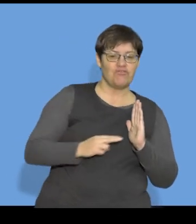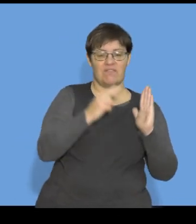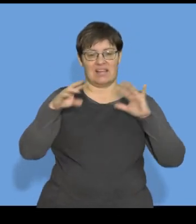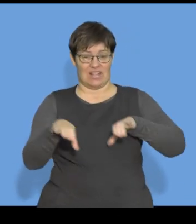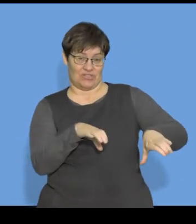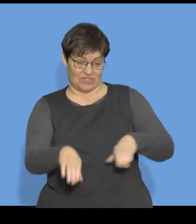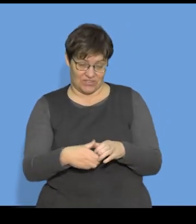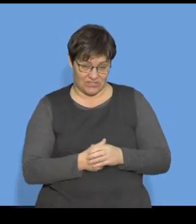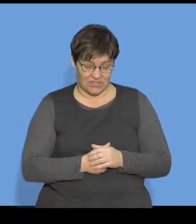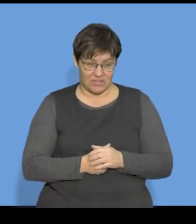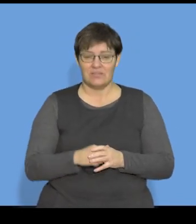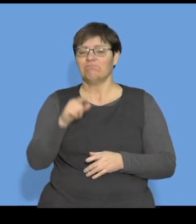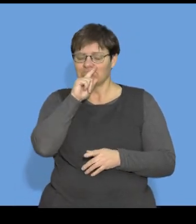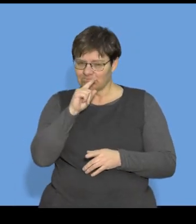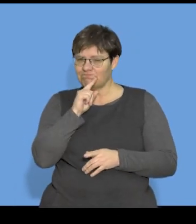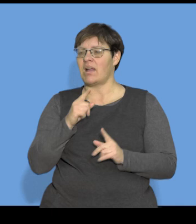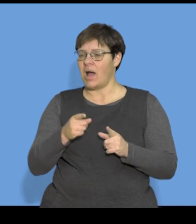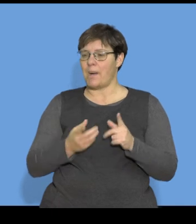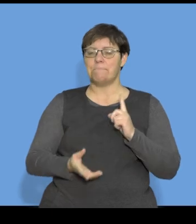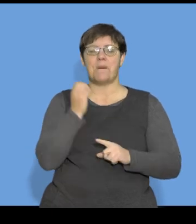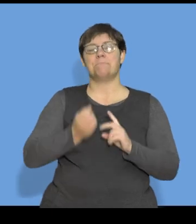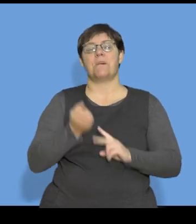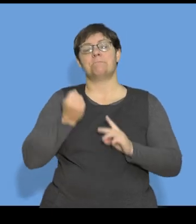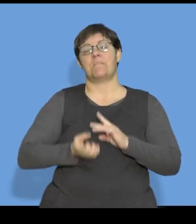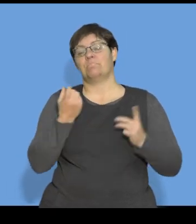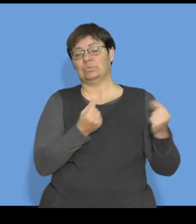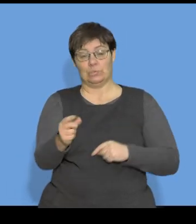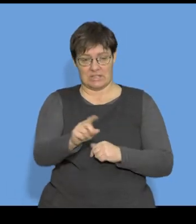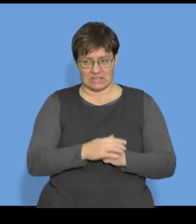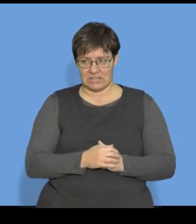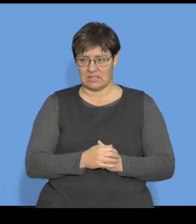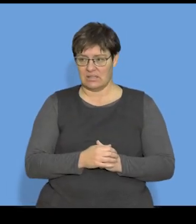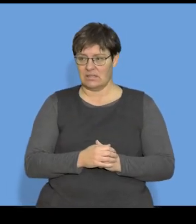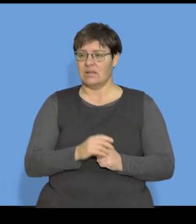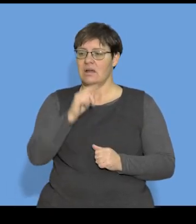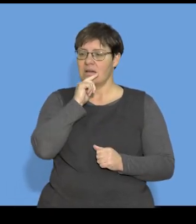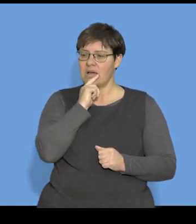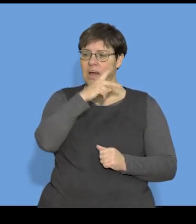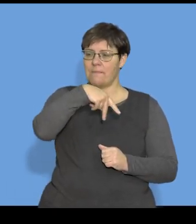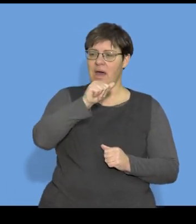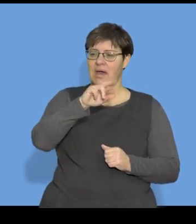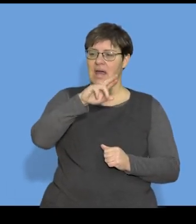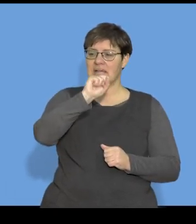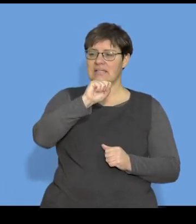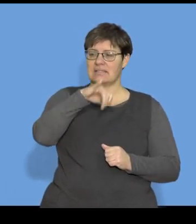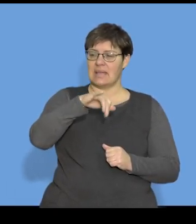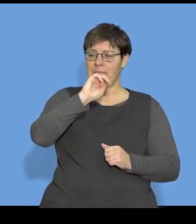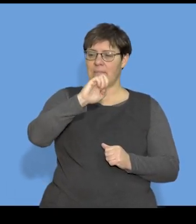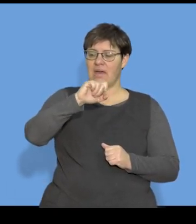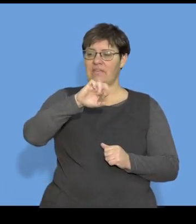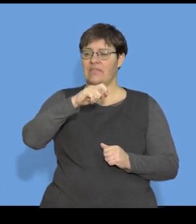actions. This, we are coming to it. Then we've got the parasympathetic and parasympathetic